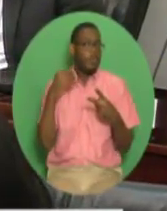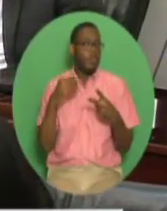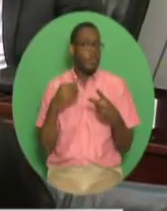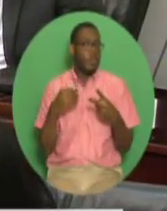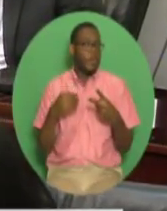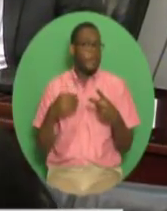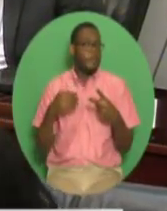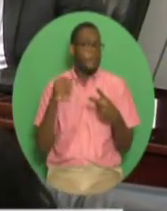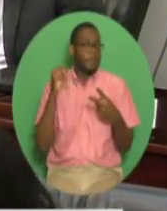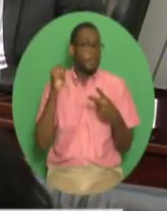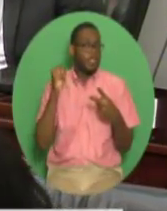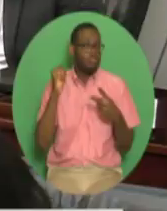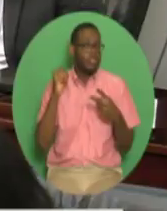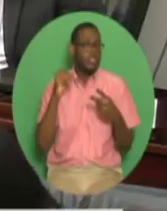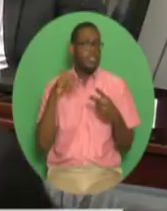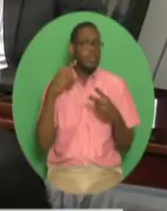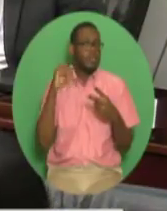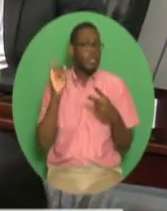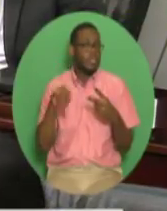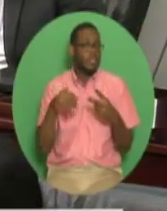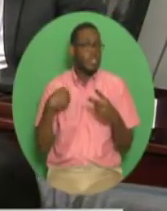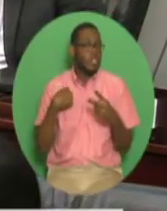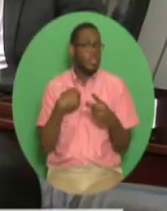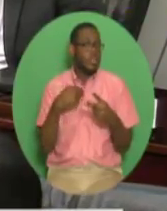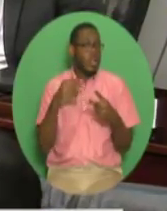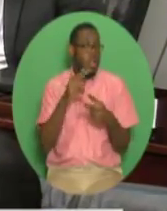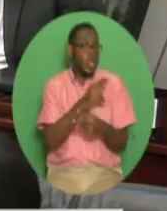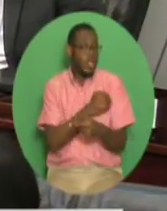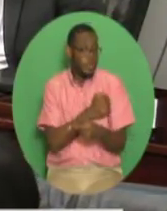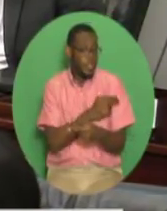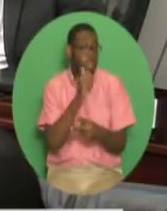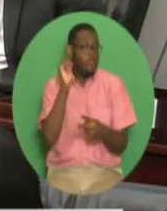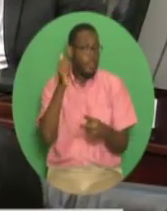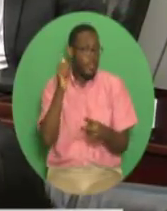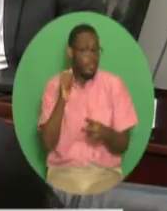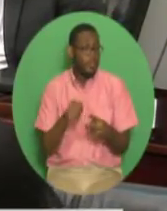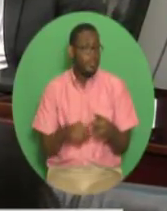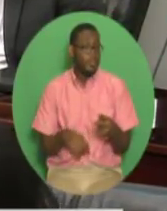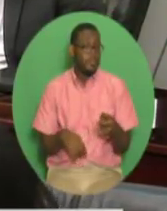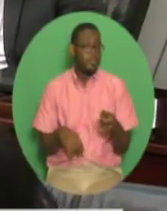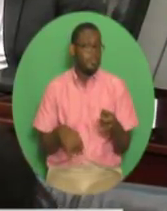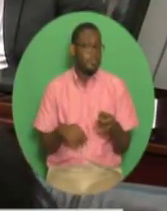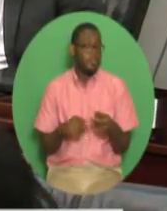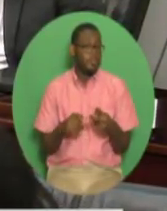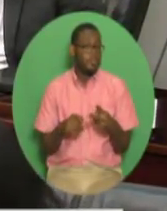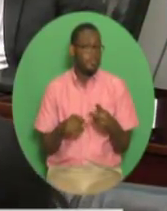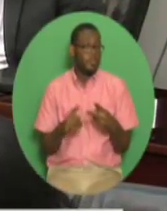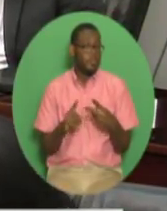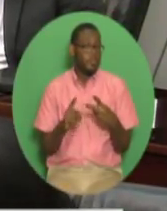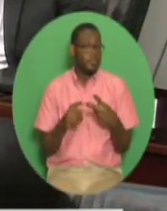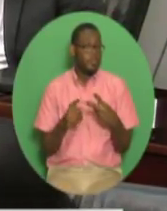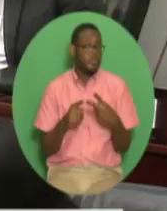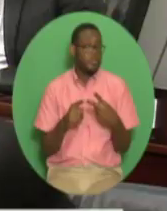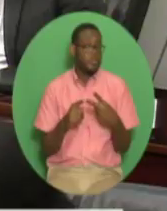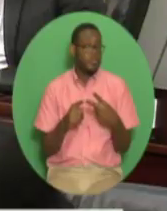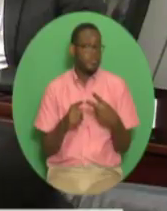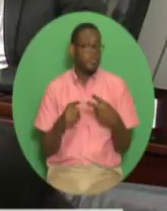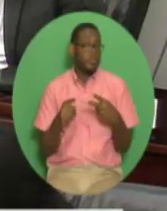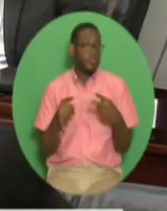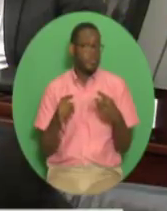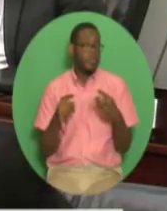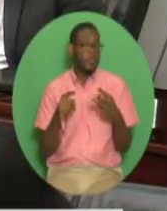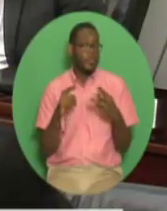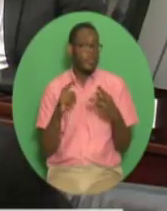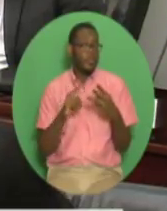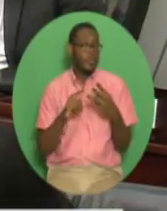his presentation. The topping off exercise was done a few weeks ago,